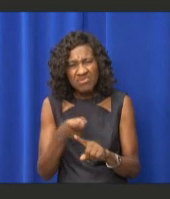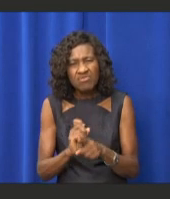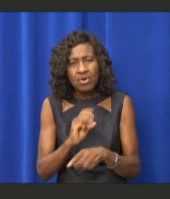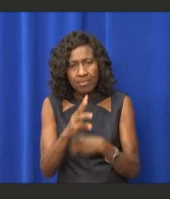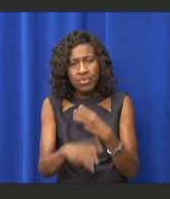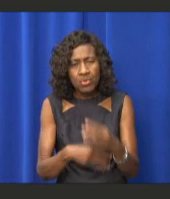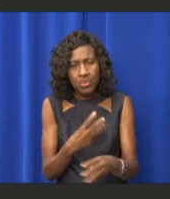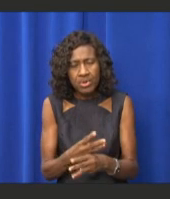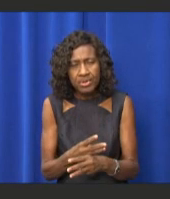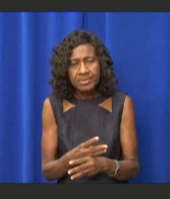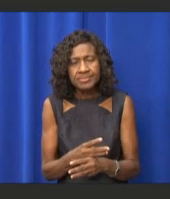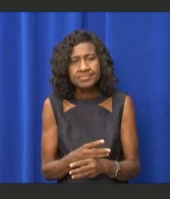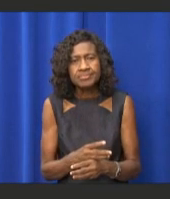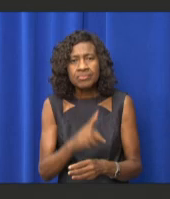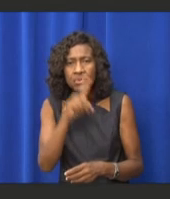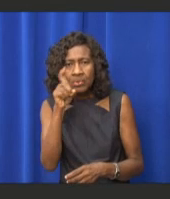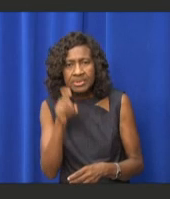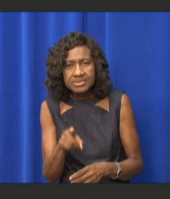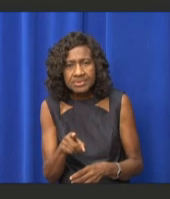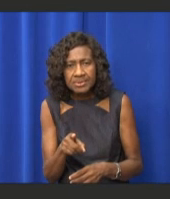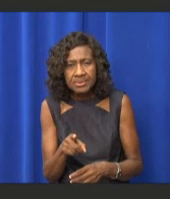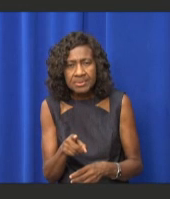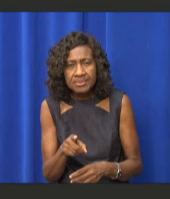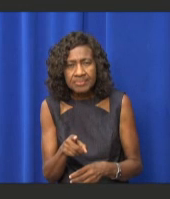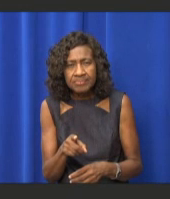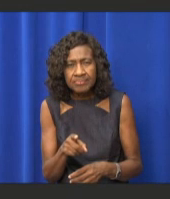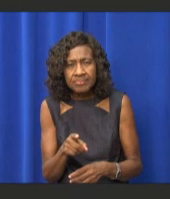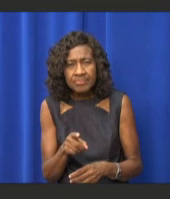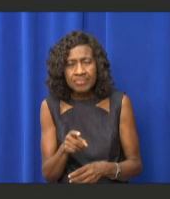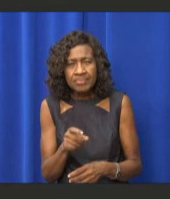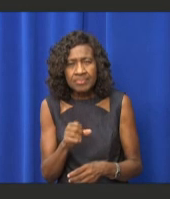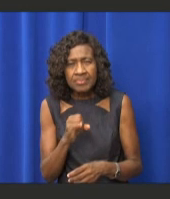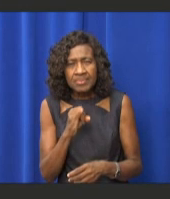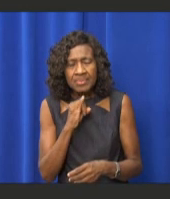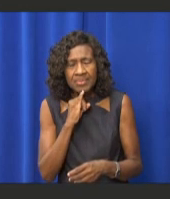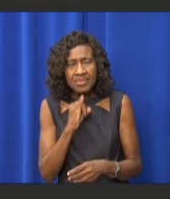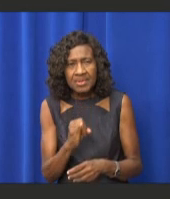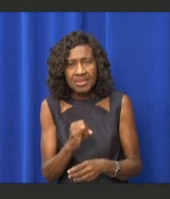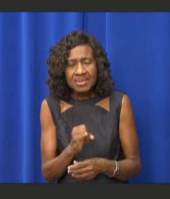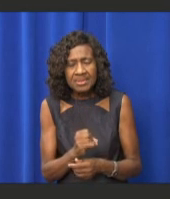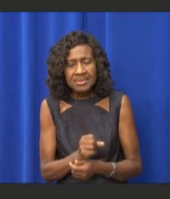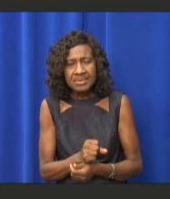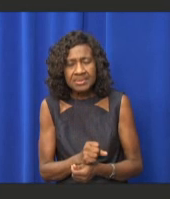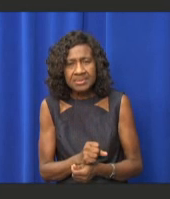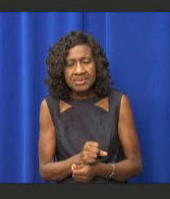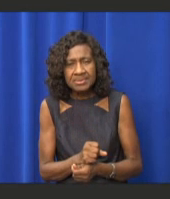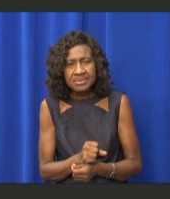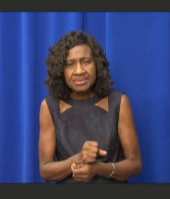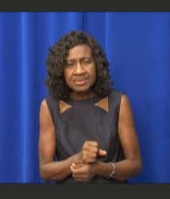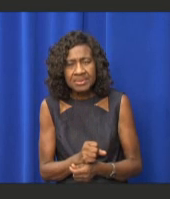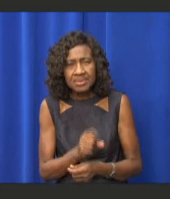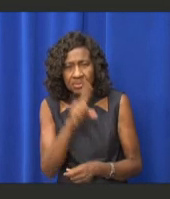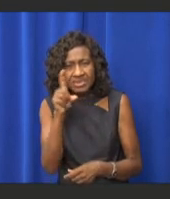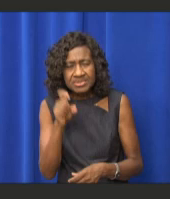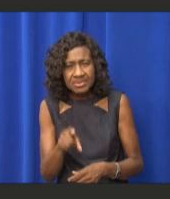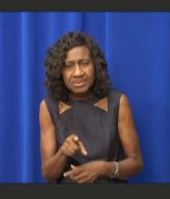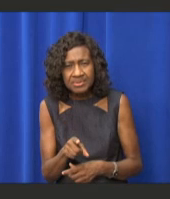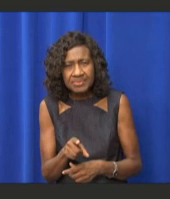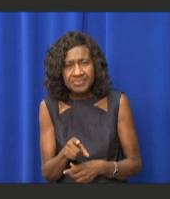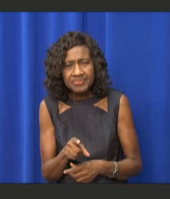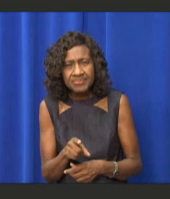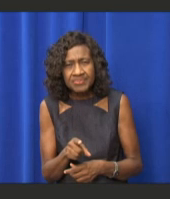there any value to assisting you and your measurements of the spread in the community, to doing